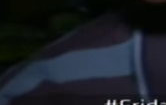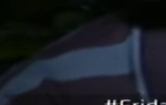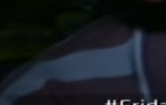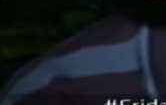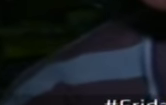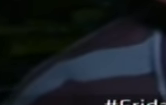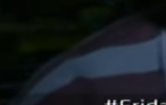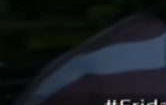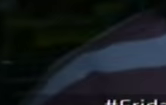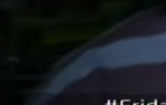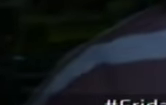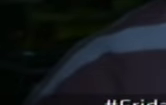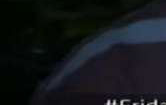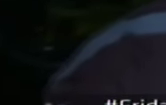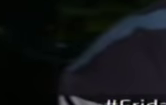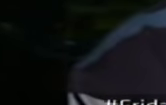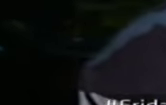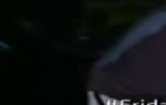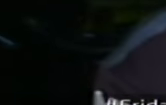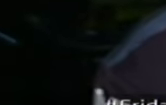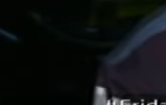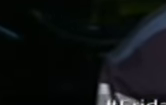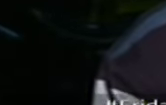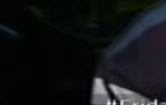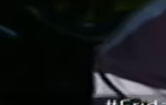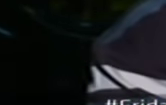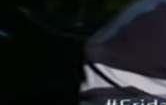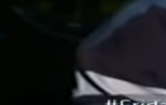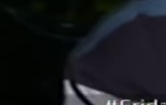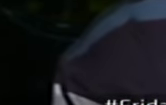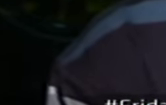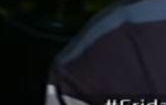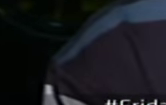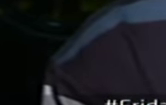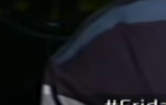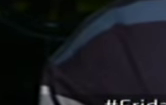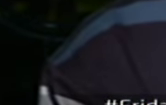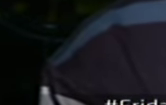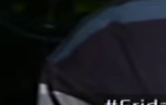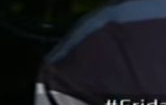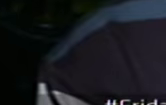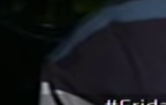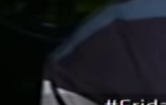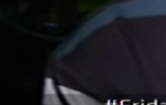Kenya Brewery imeandika wafanyakazi wangapi? Hawa ni wasasi, wanasomesha watoto wangapi?